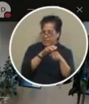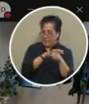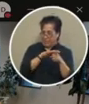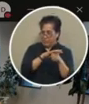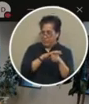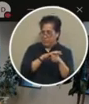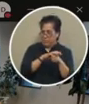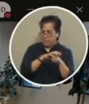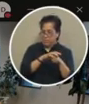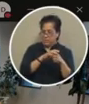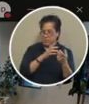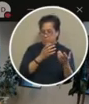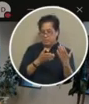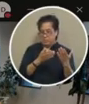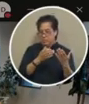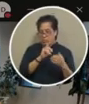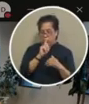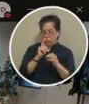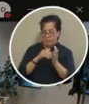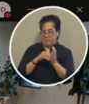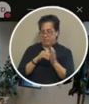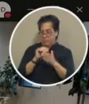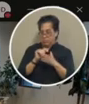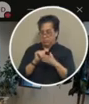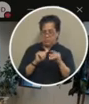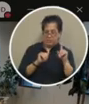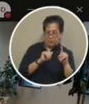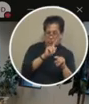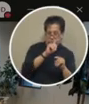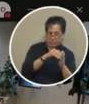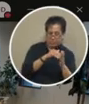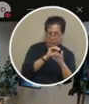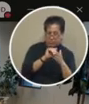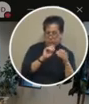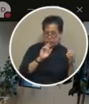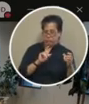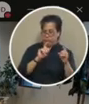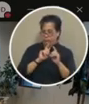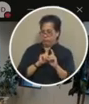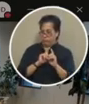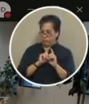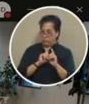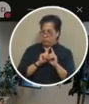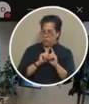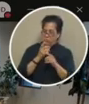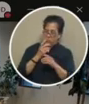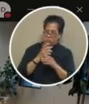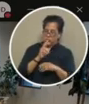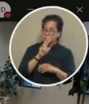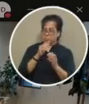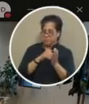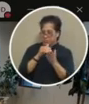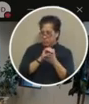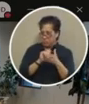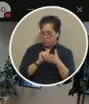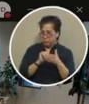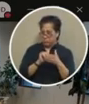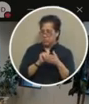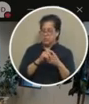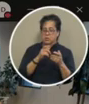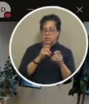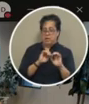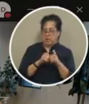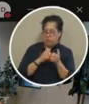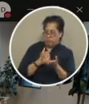at setting aside $1 million and them setting aside $1 million to help with that. And we're also looking at what we're doing to